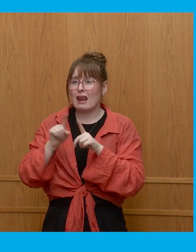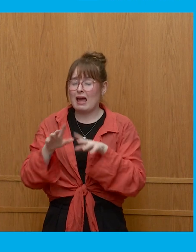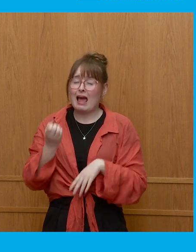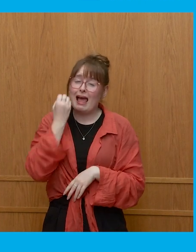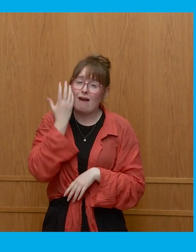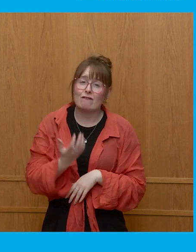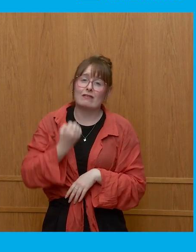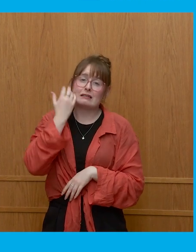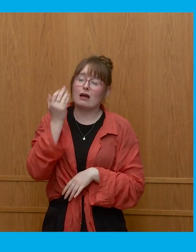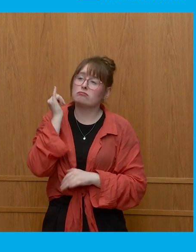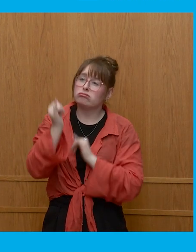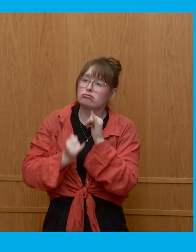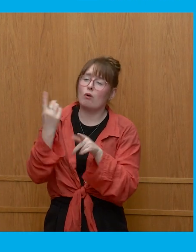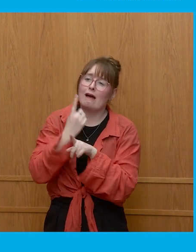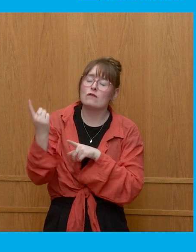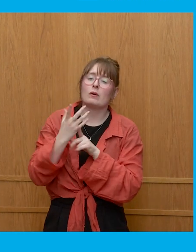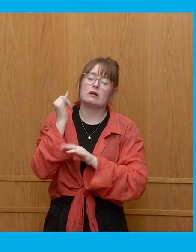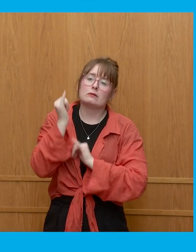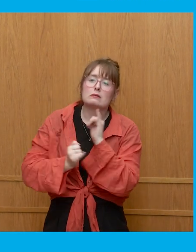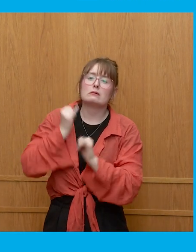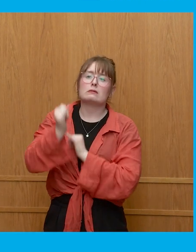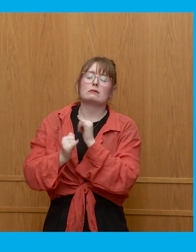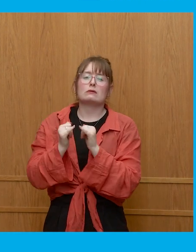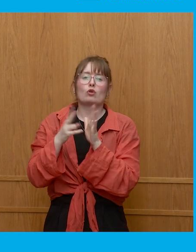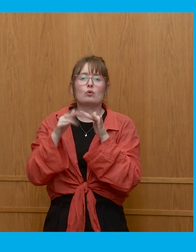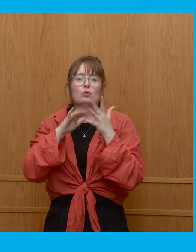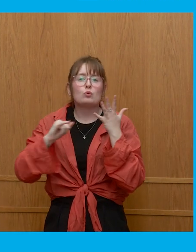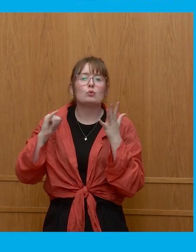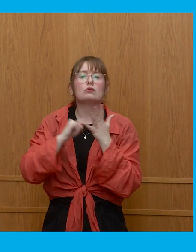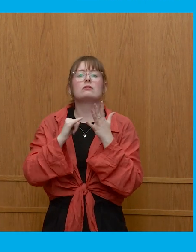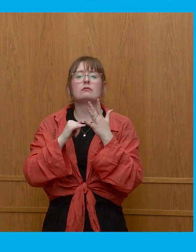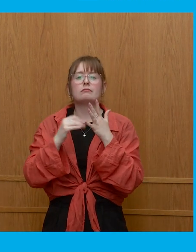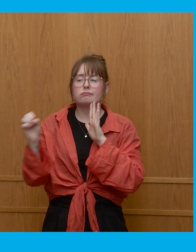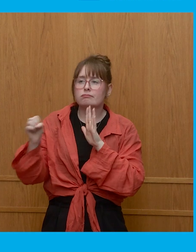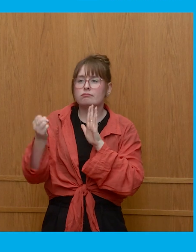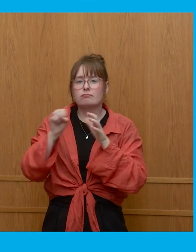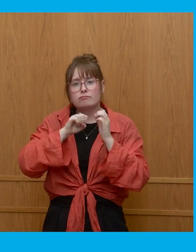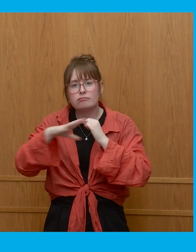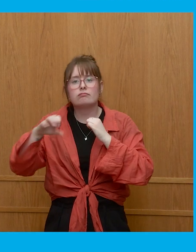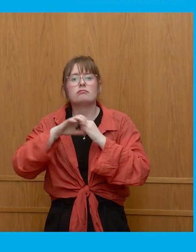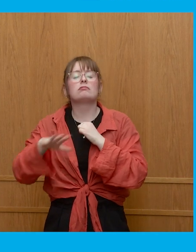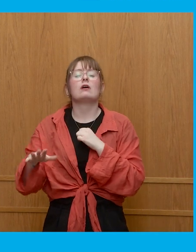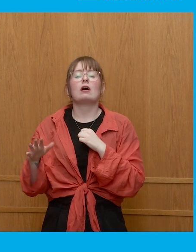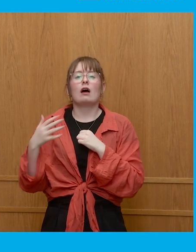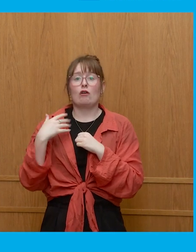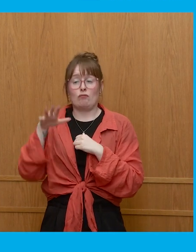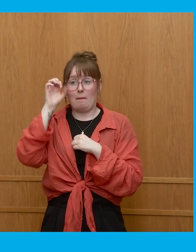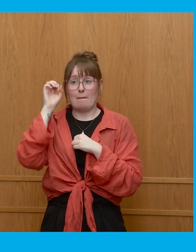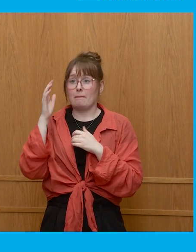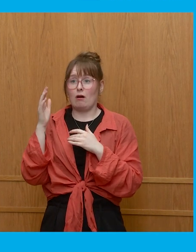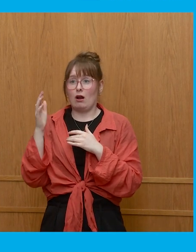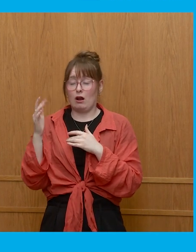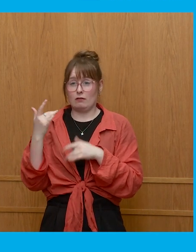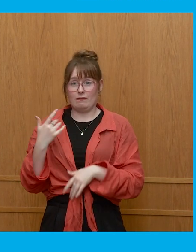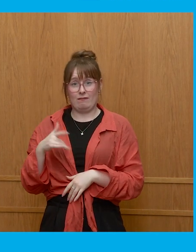single day or every single week all the time on the news. But when I've been researching the process as well, trying to get under the skin of as much